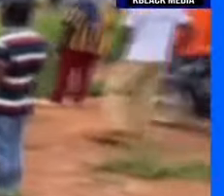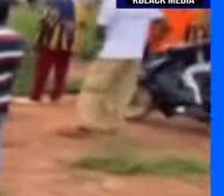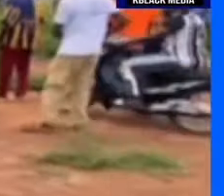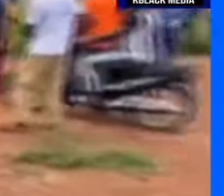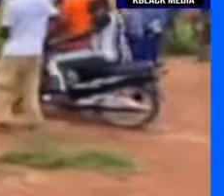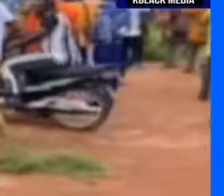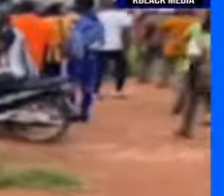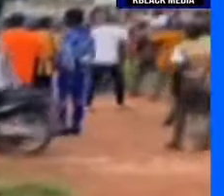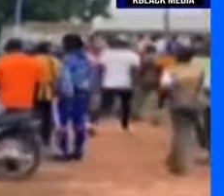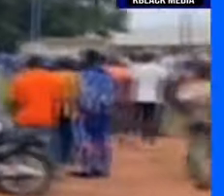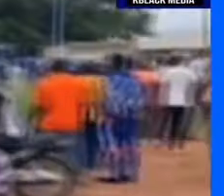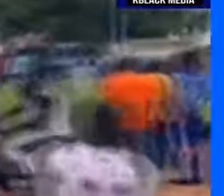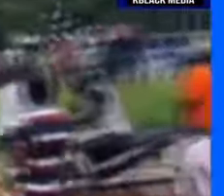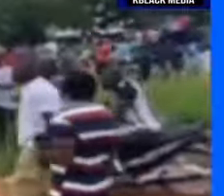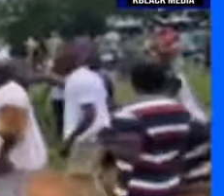journey.